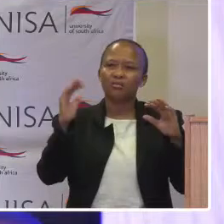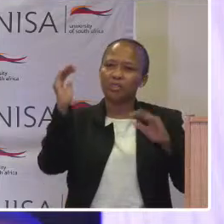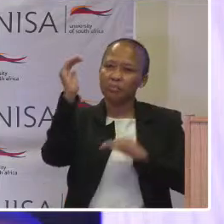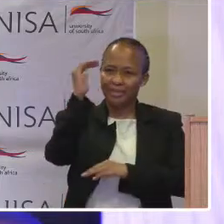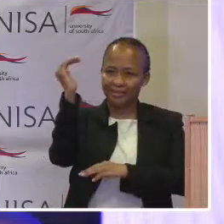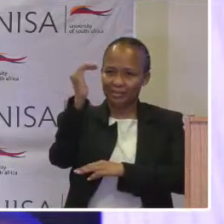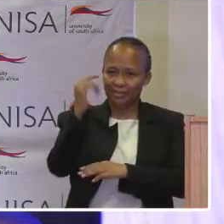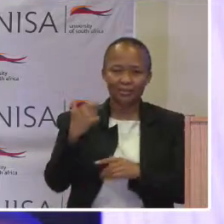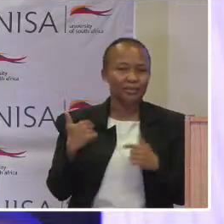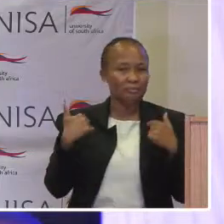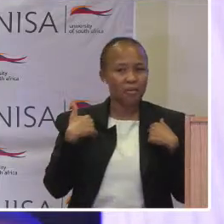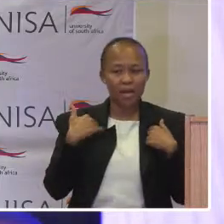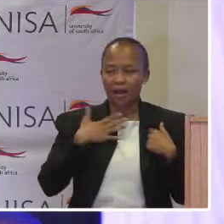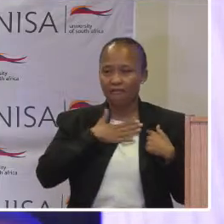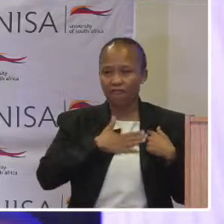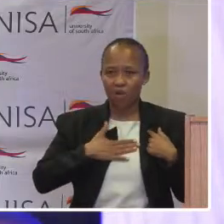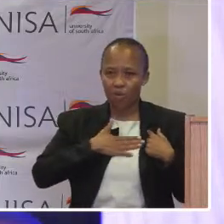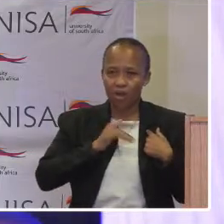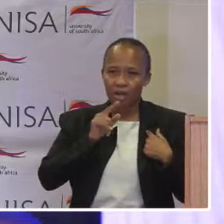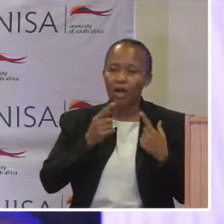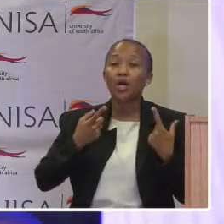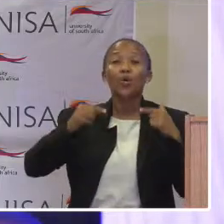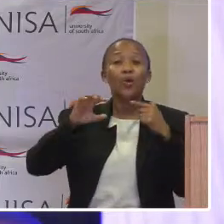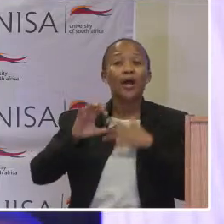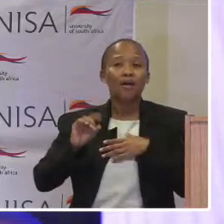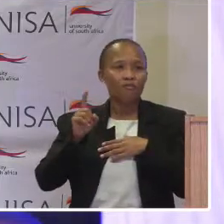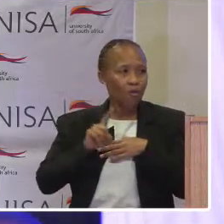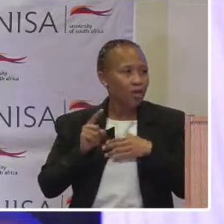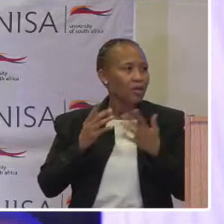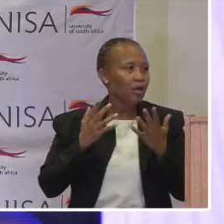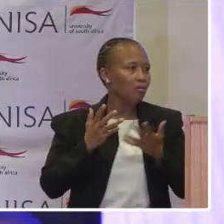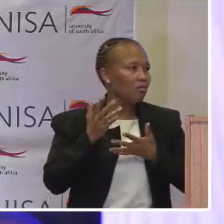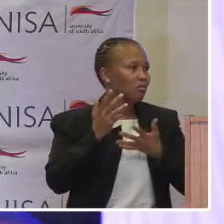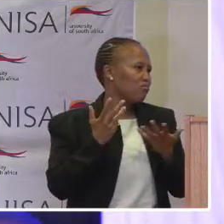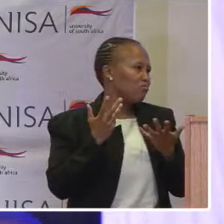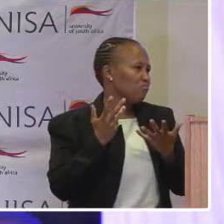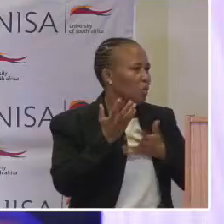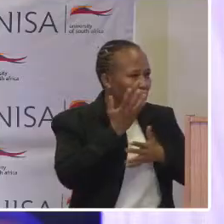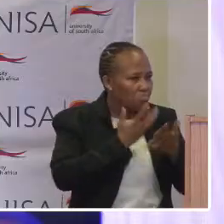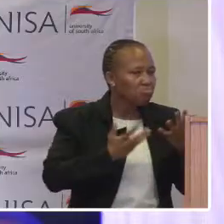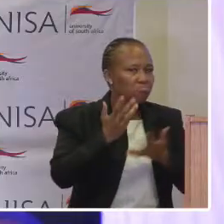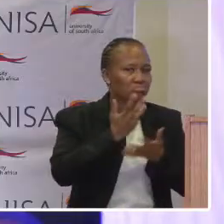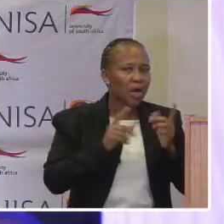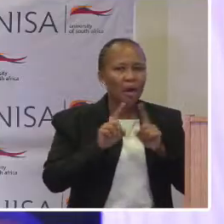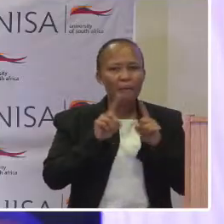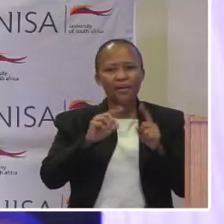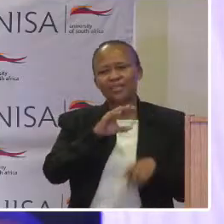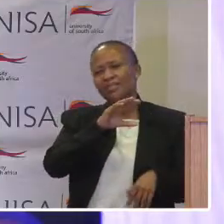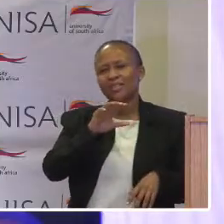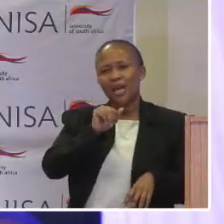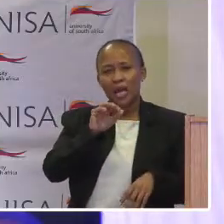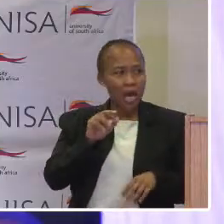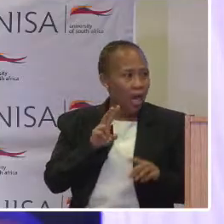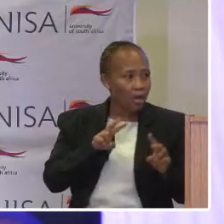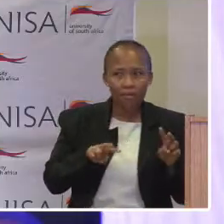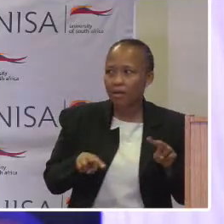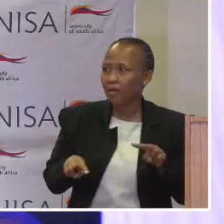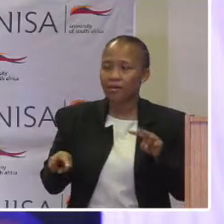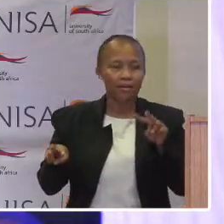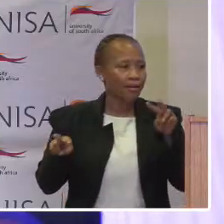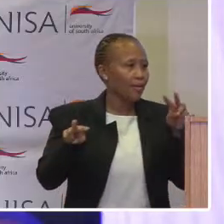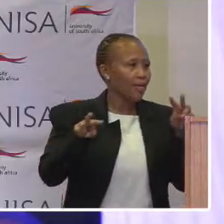was just a productive engagement, but without CAA, it's sad, very, very